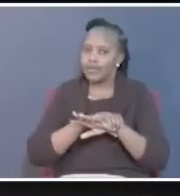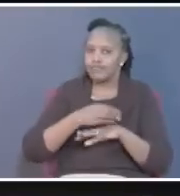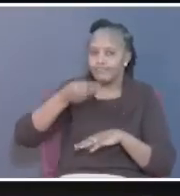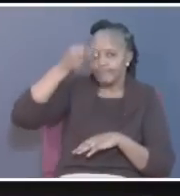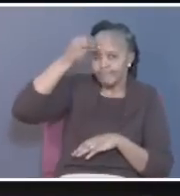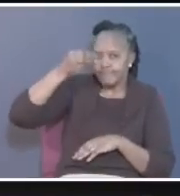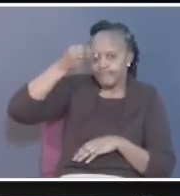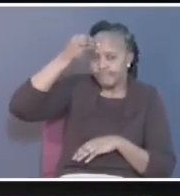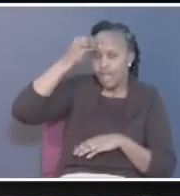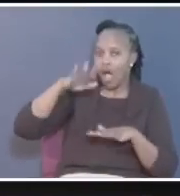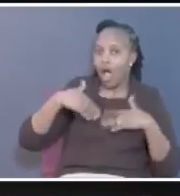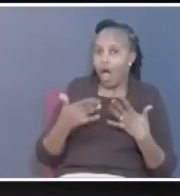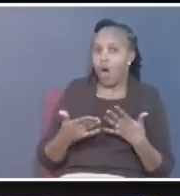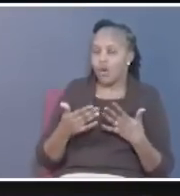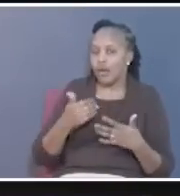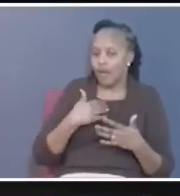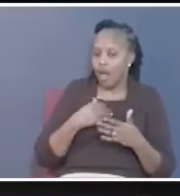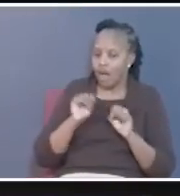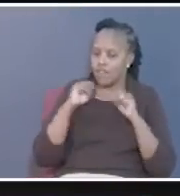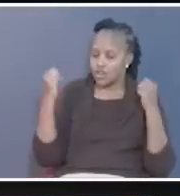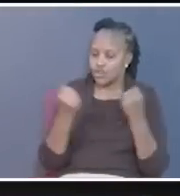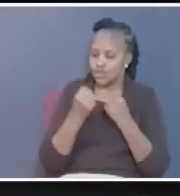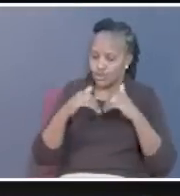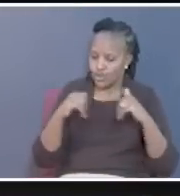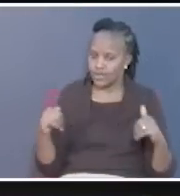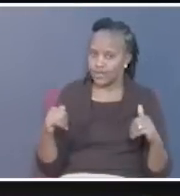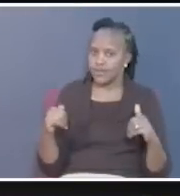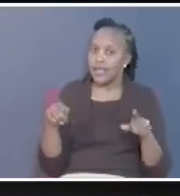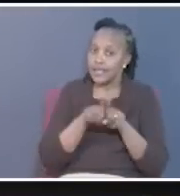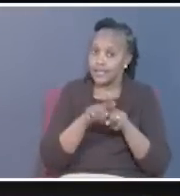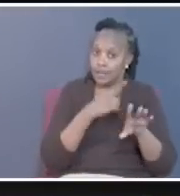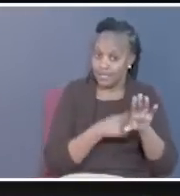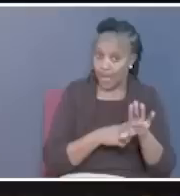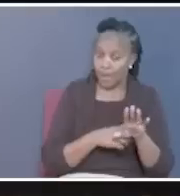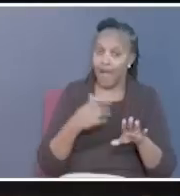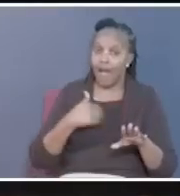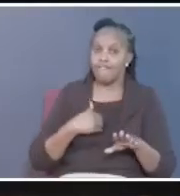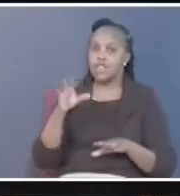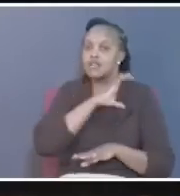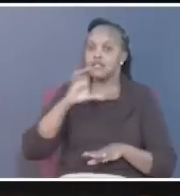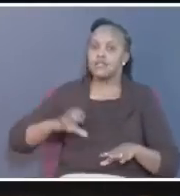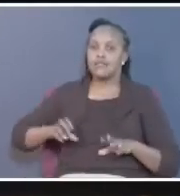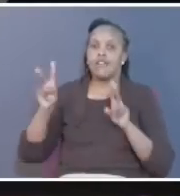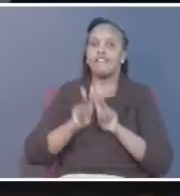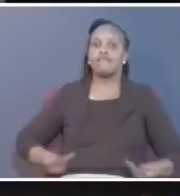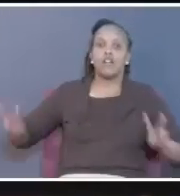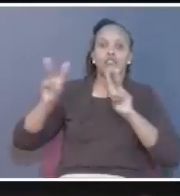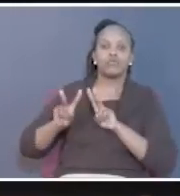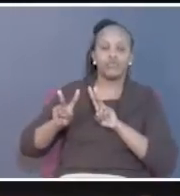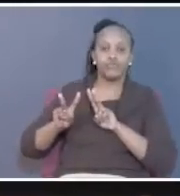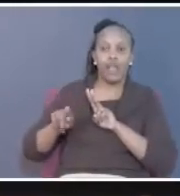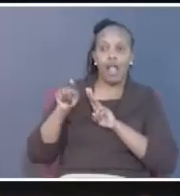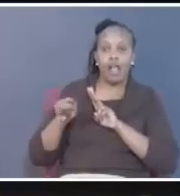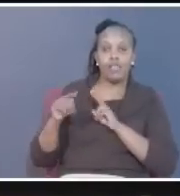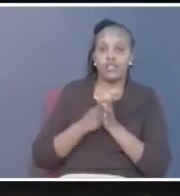can practice social distancing while upholding Christian values. That story is found in the book of